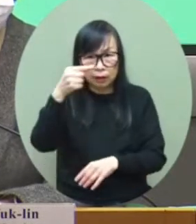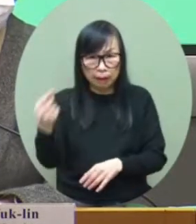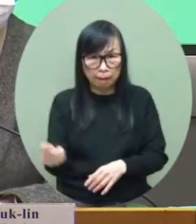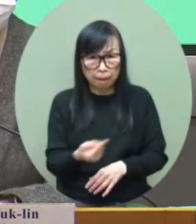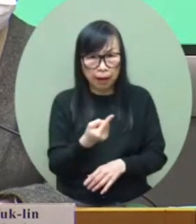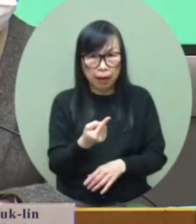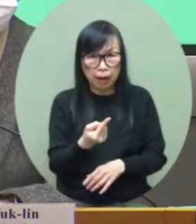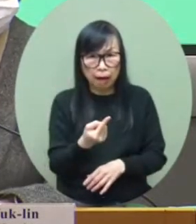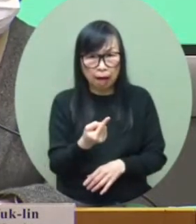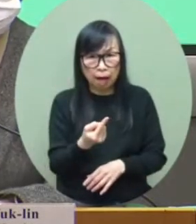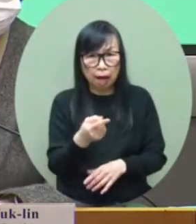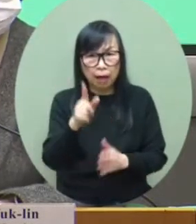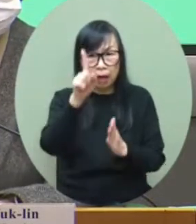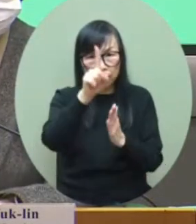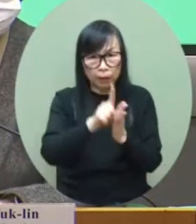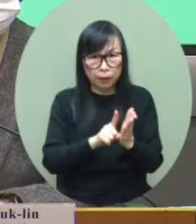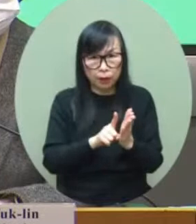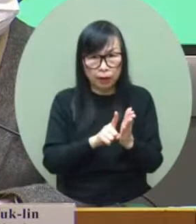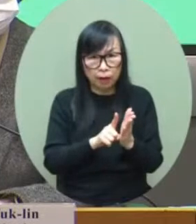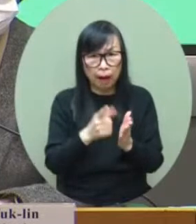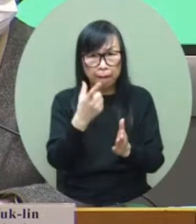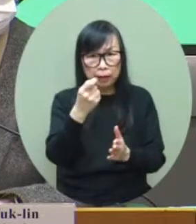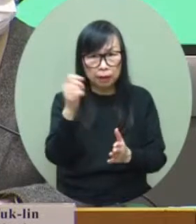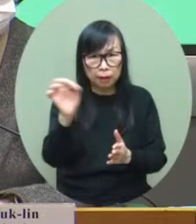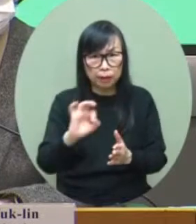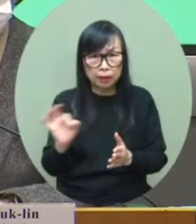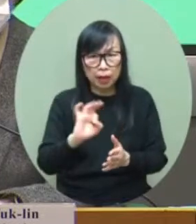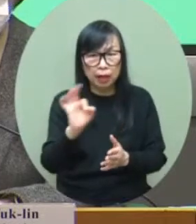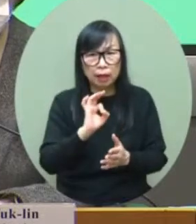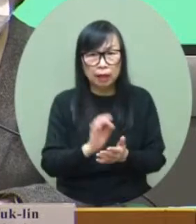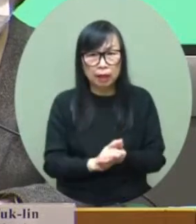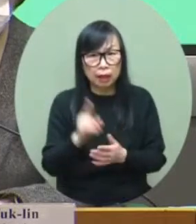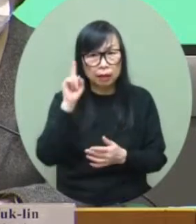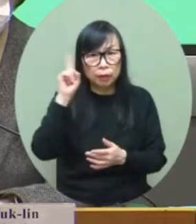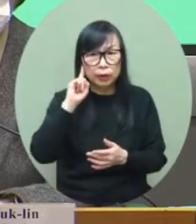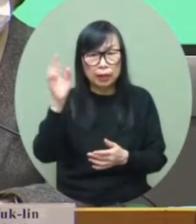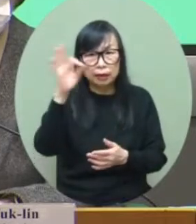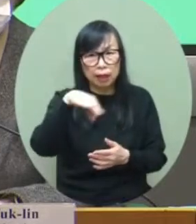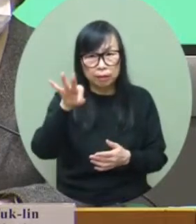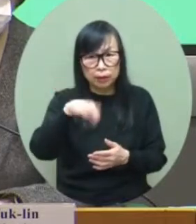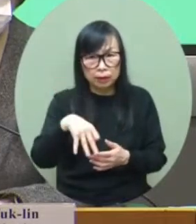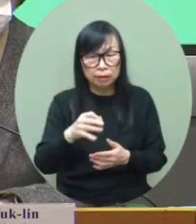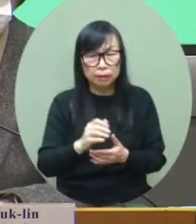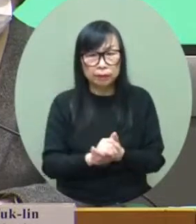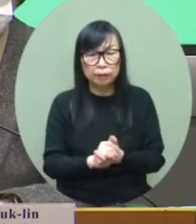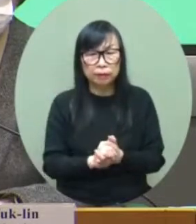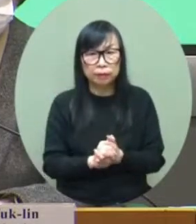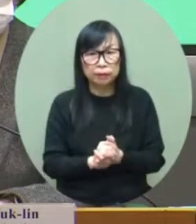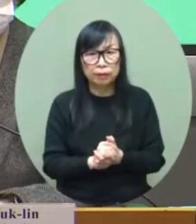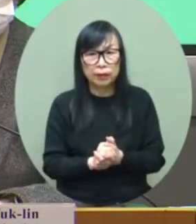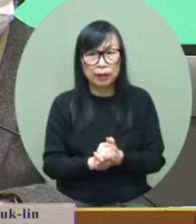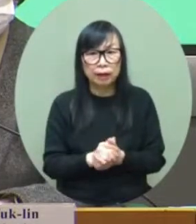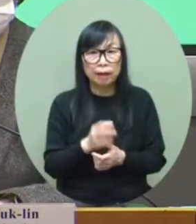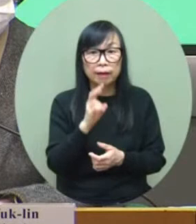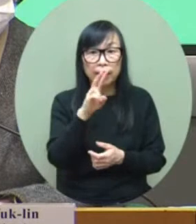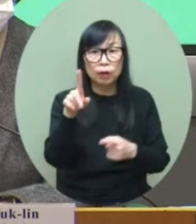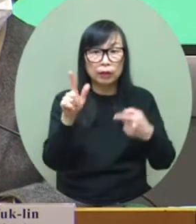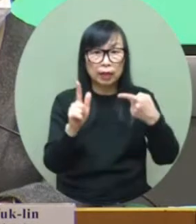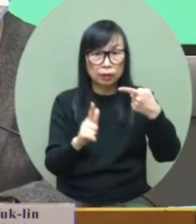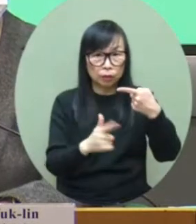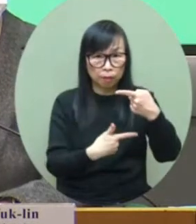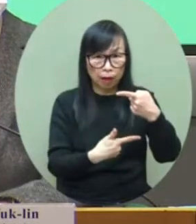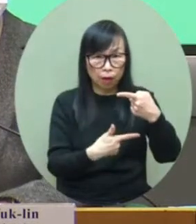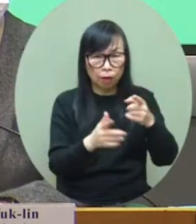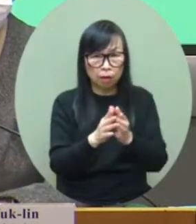in Hong Kong has dropped from 14,000 per day to 3,000 per day. That